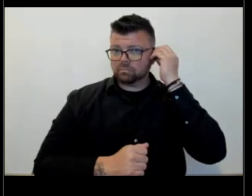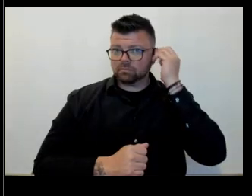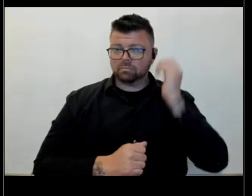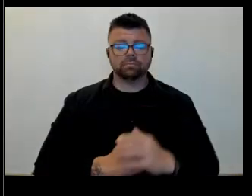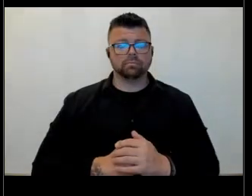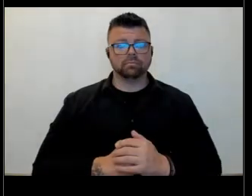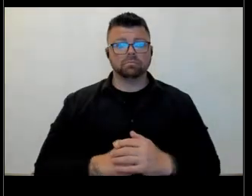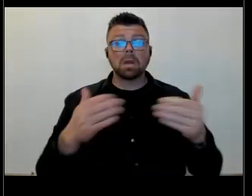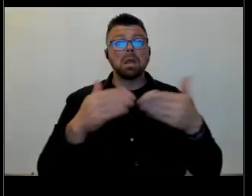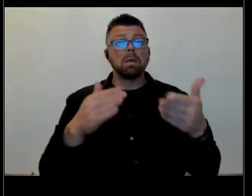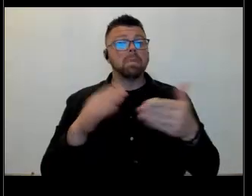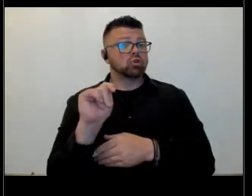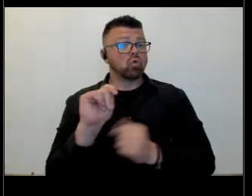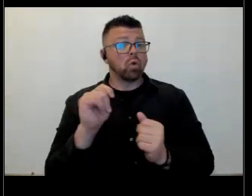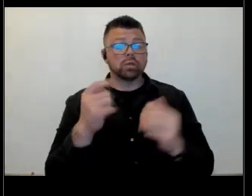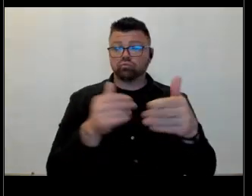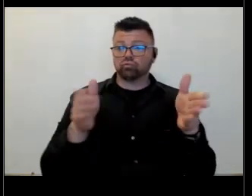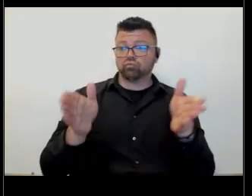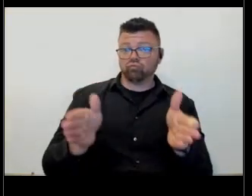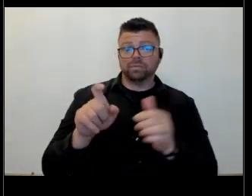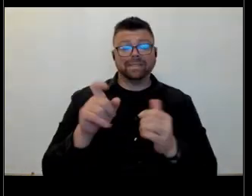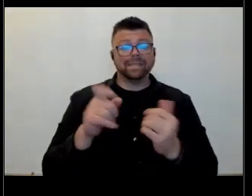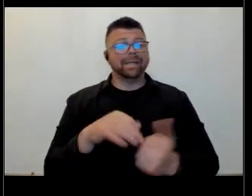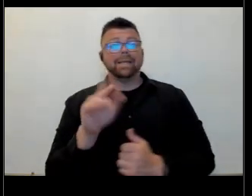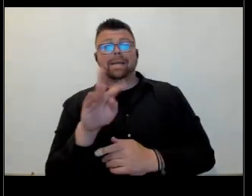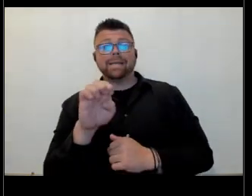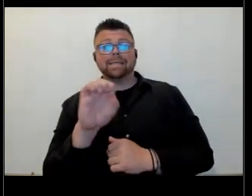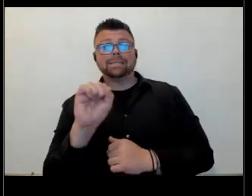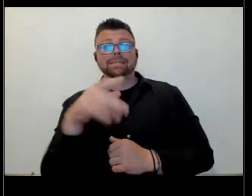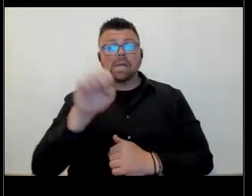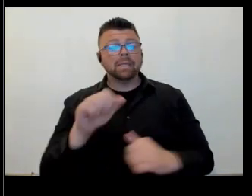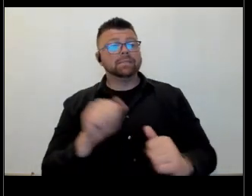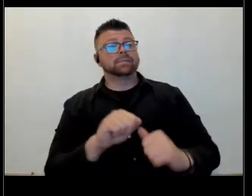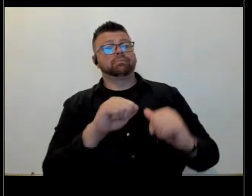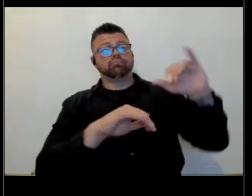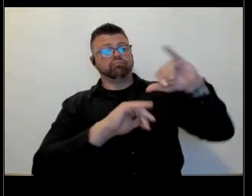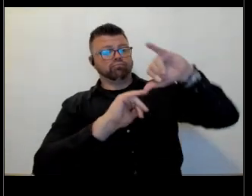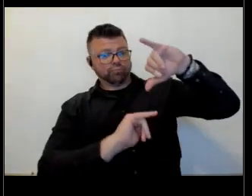Public toilet rooms must have knee space at sinks and pipe protection.